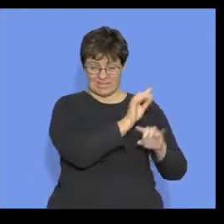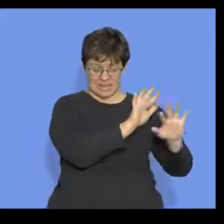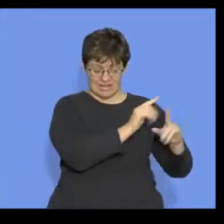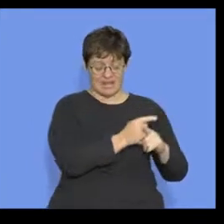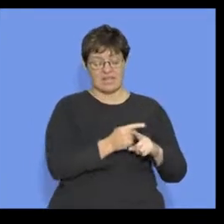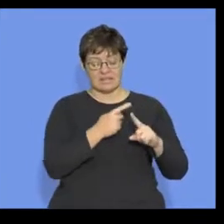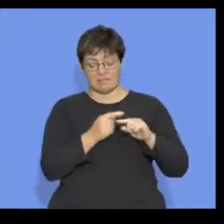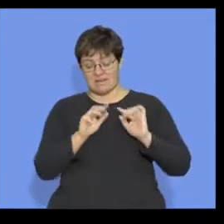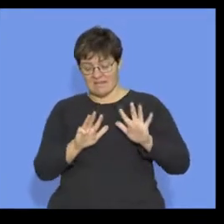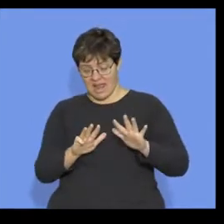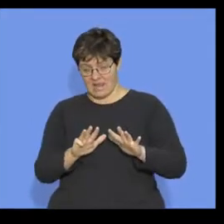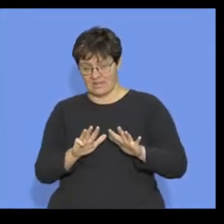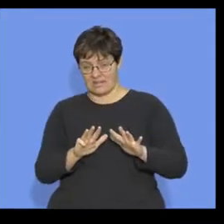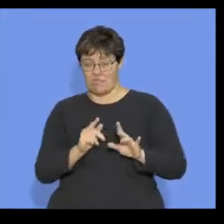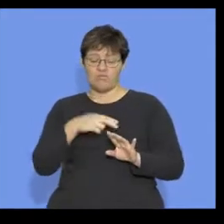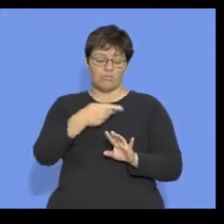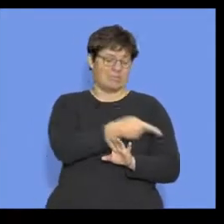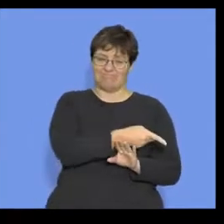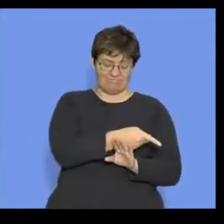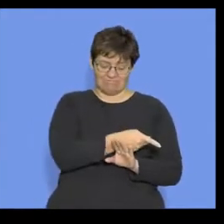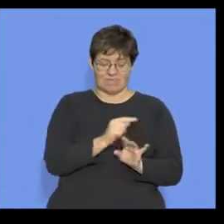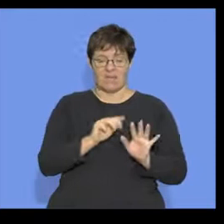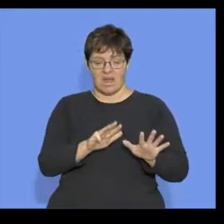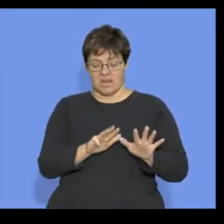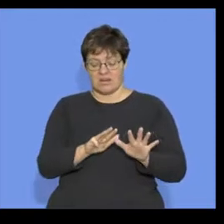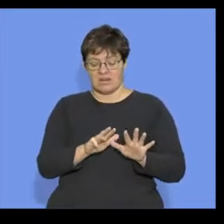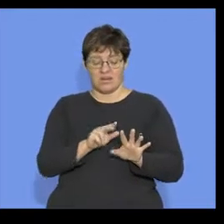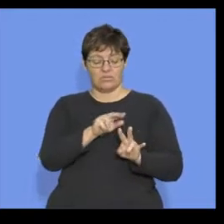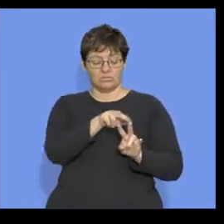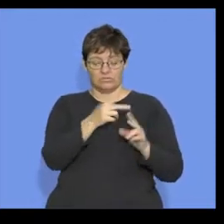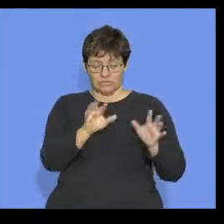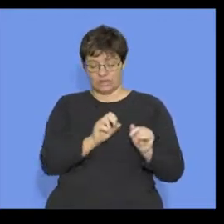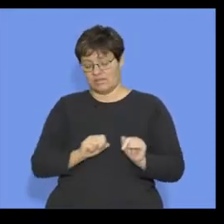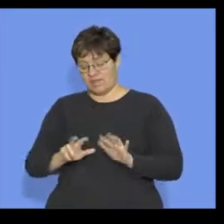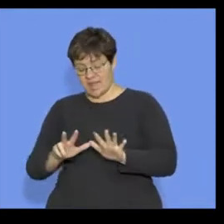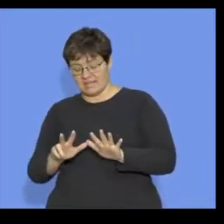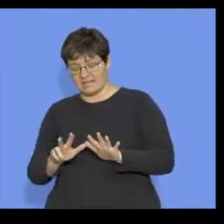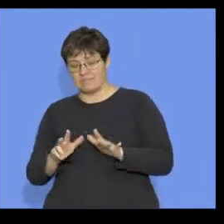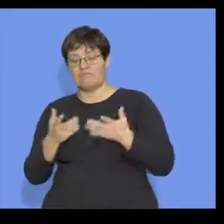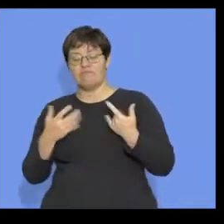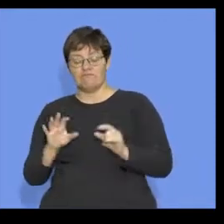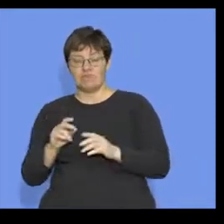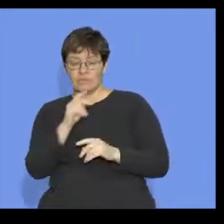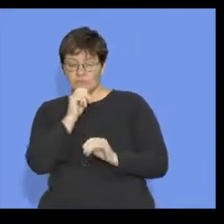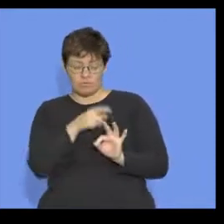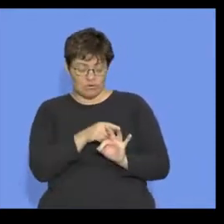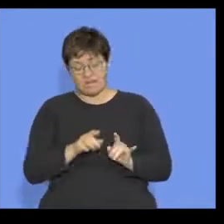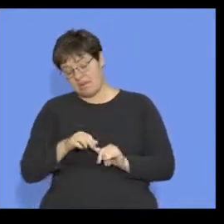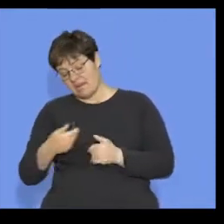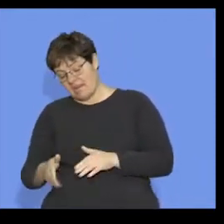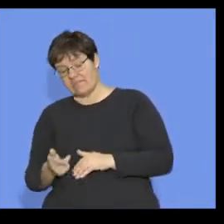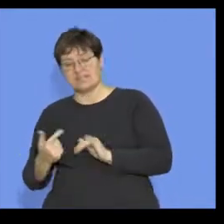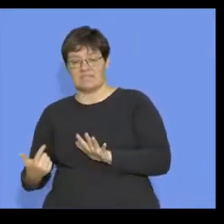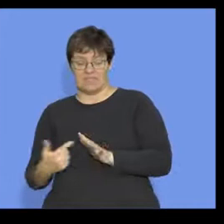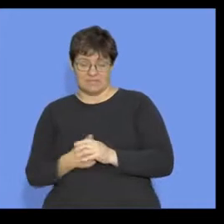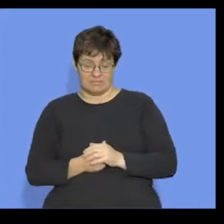first. Then we have 9 because we cannot repeat. We already used 2. We have 8 to choose from.